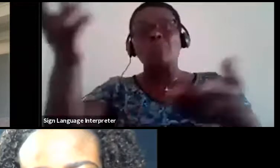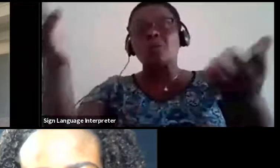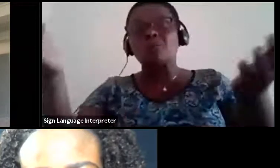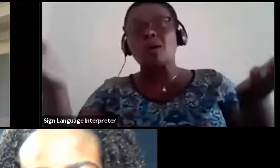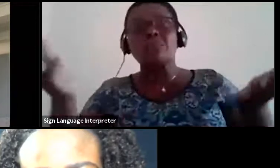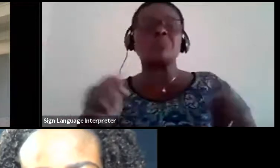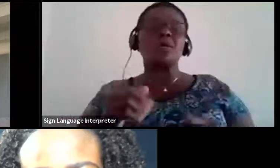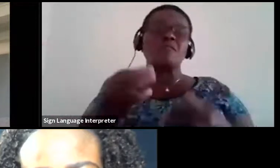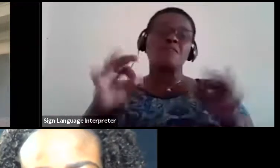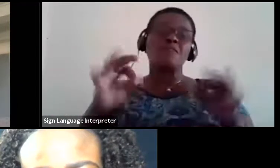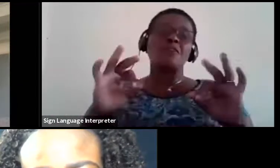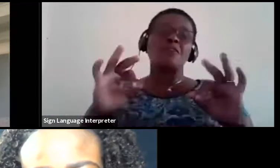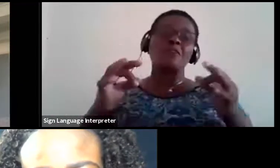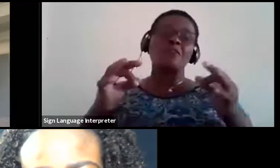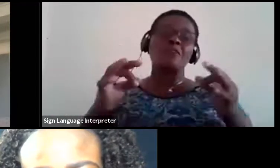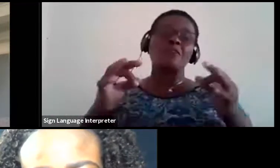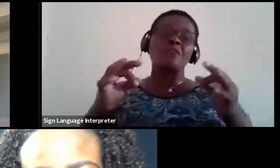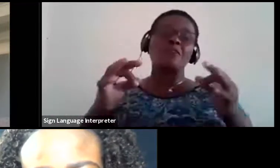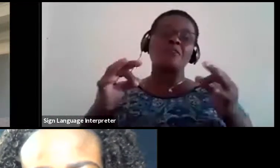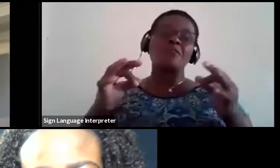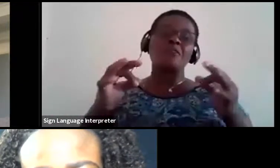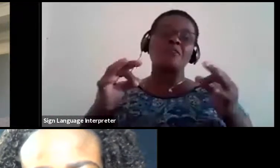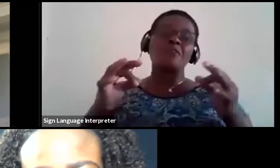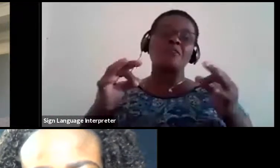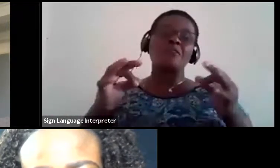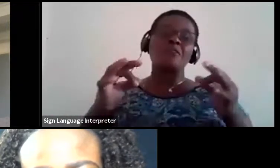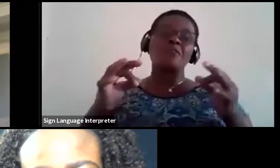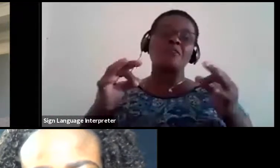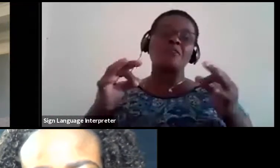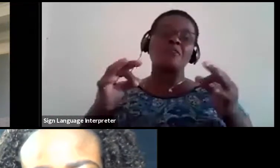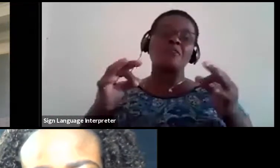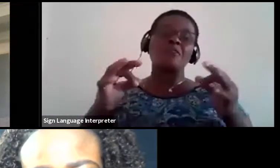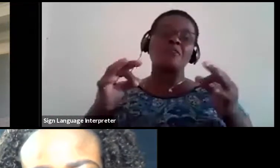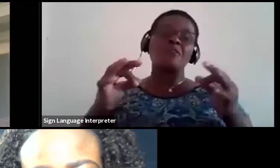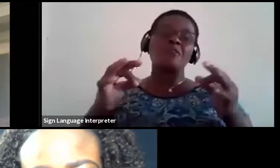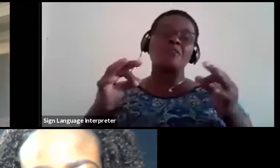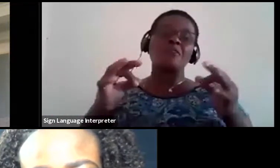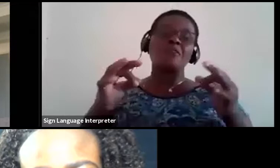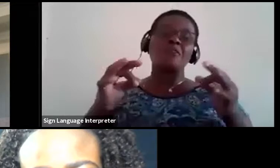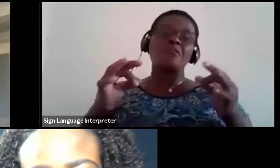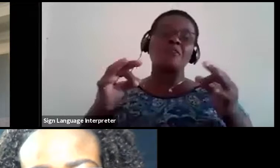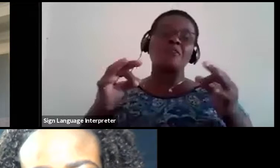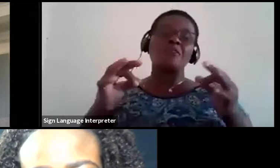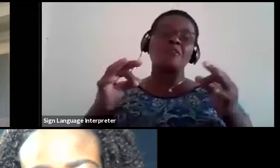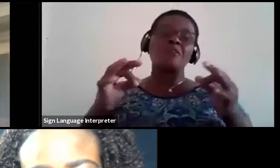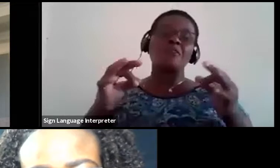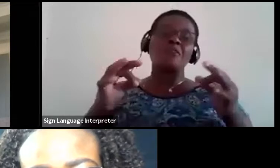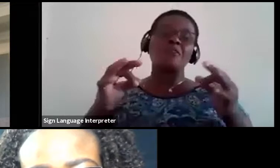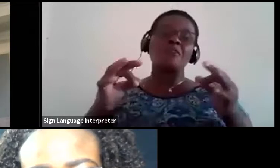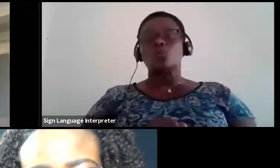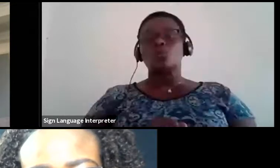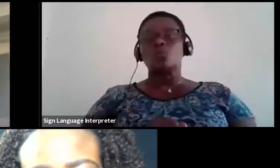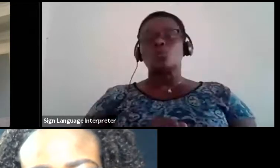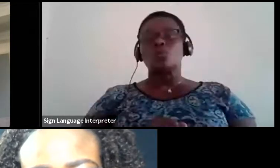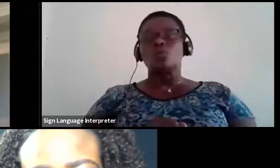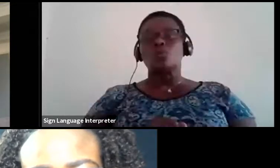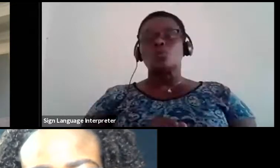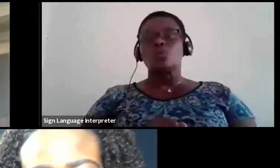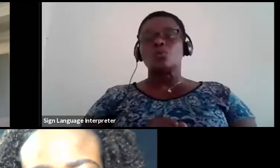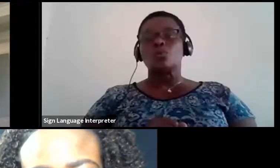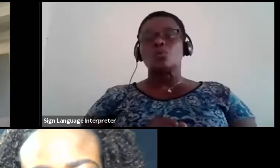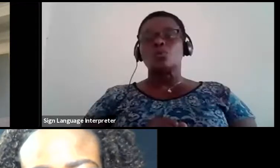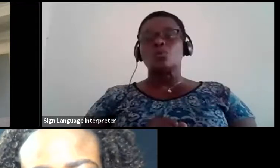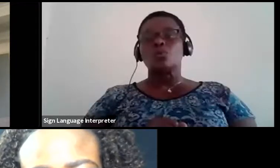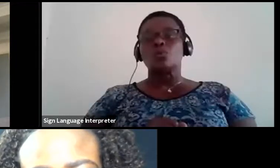make money. So how are you taking, what role are you playing to protect yourself? And also there's a point I need to add. When